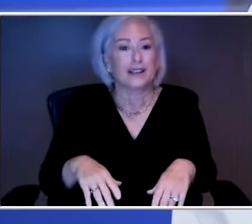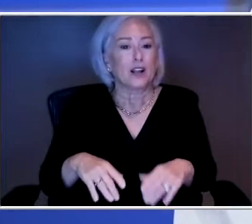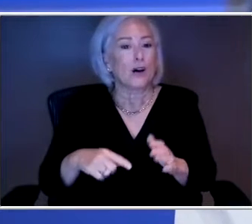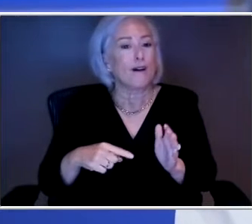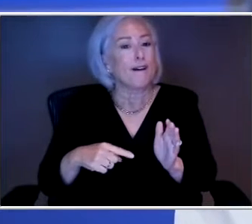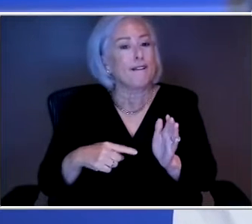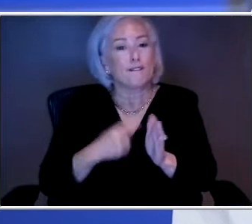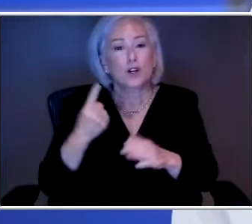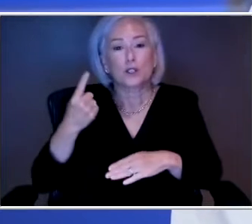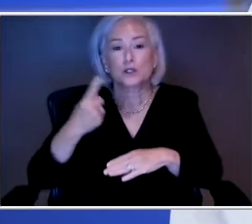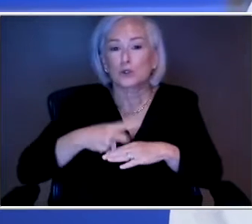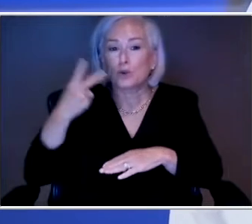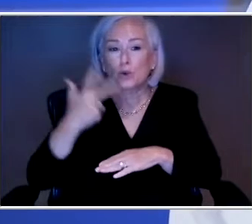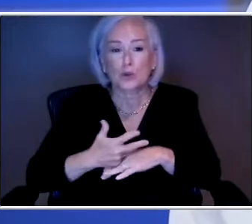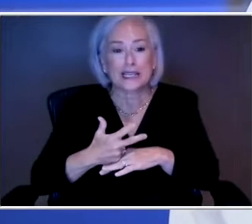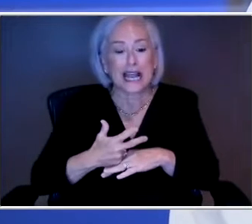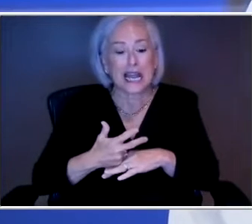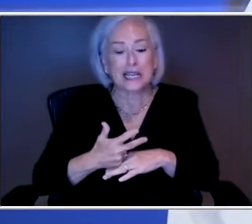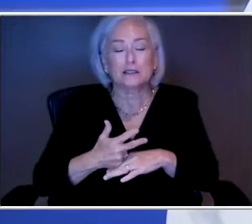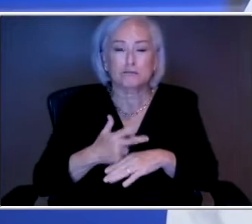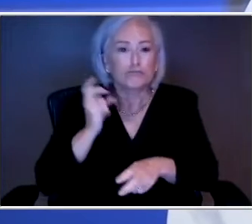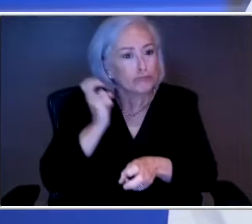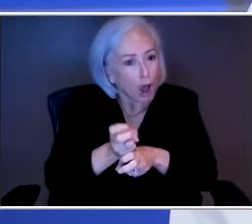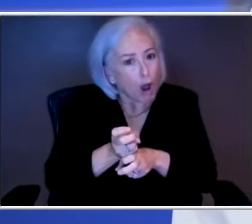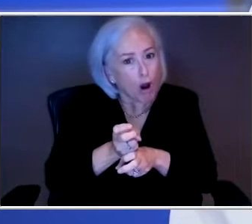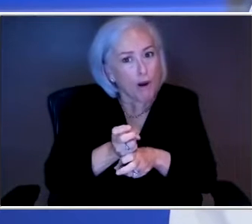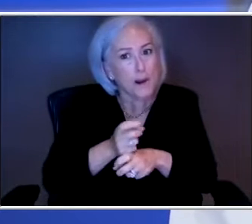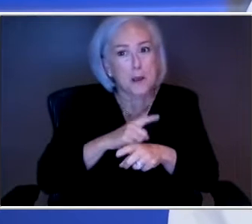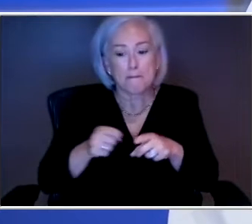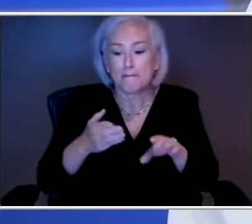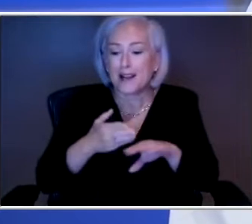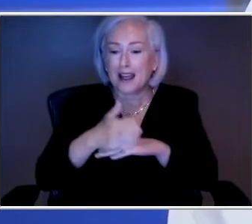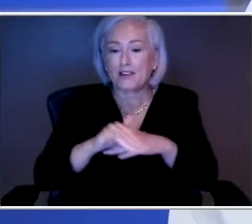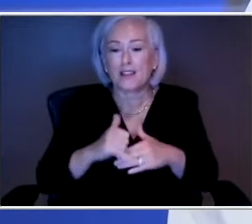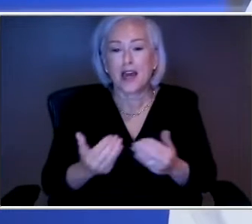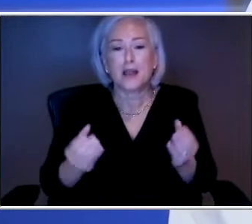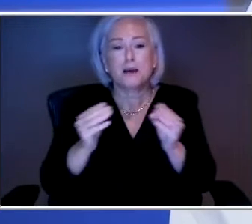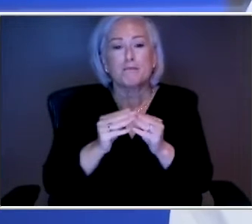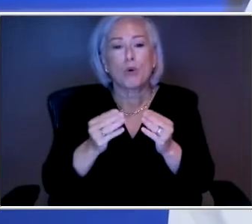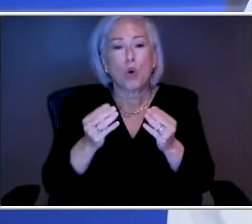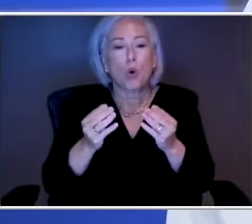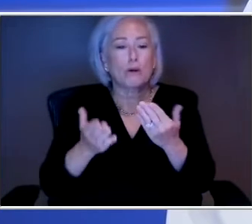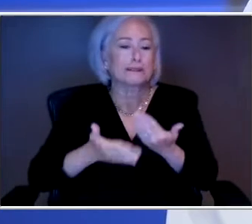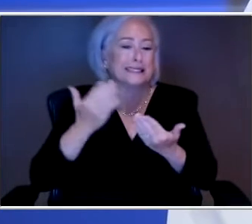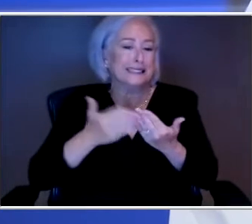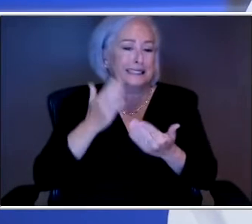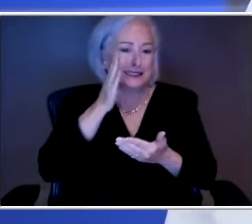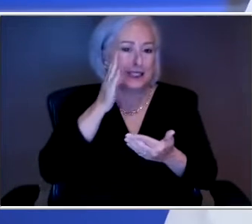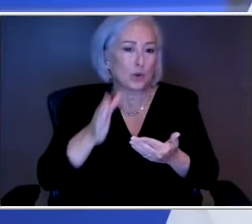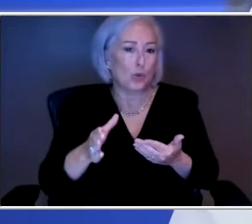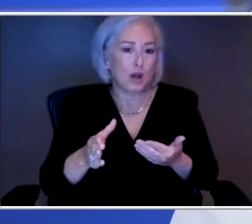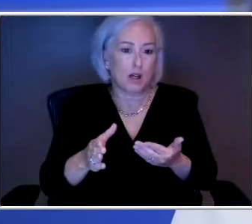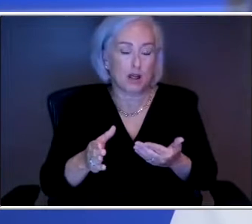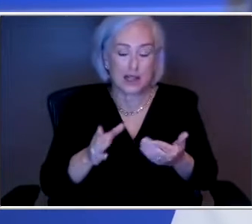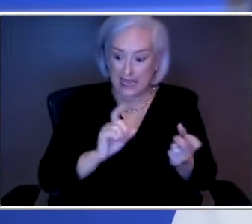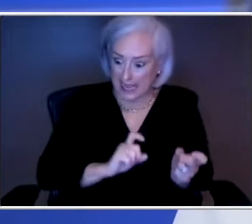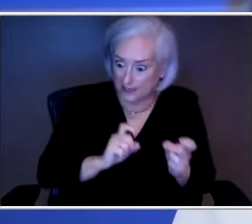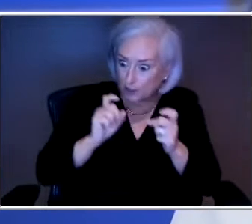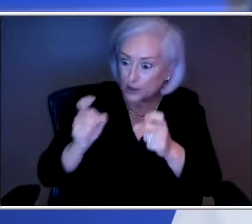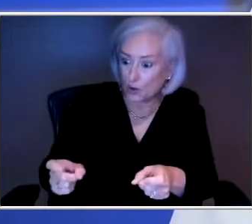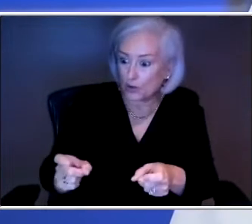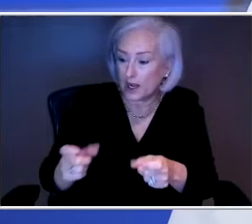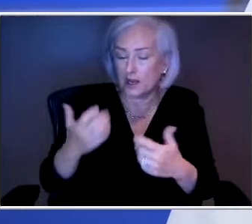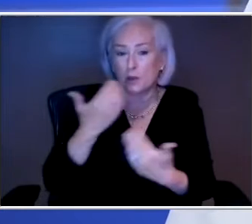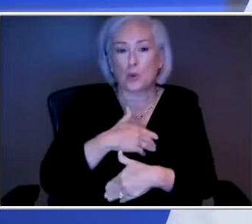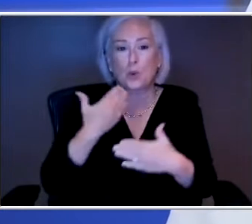not easy. But the joy you have in donating to somebody is pretty incredible. Now, that being said, donation is important.